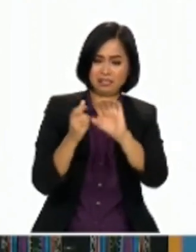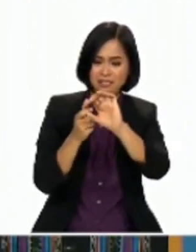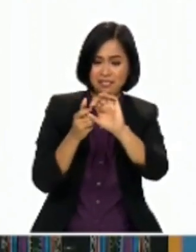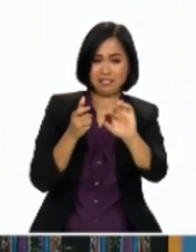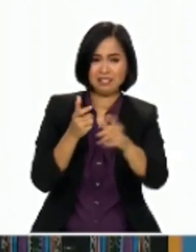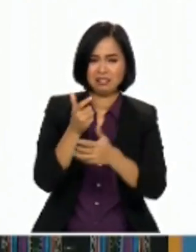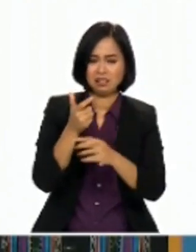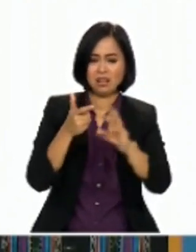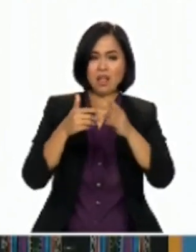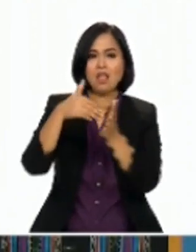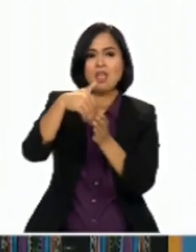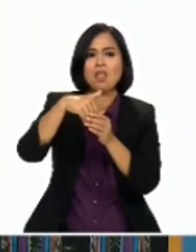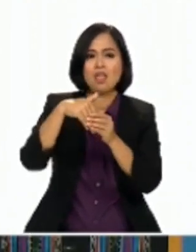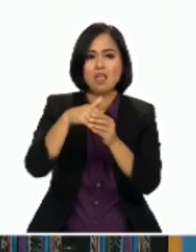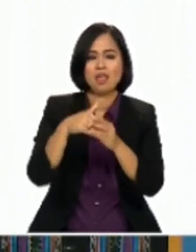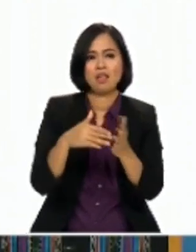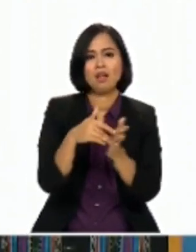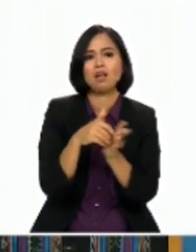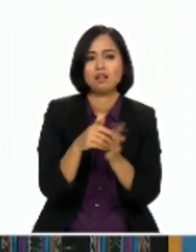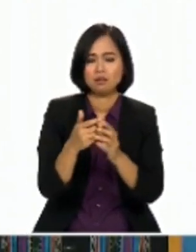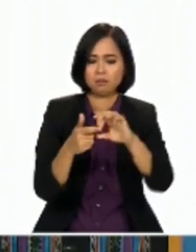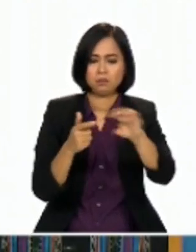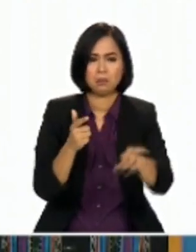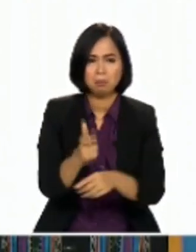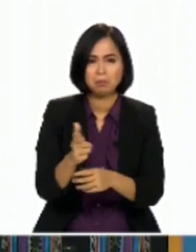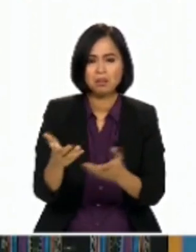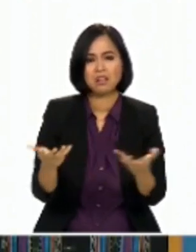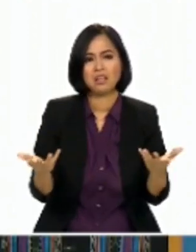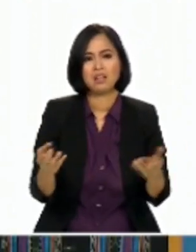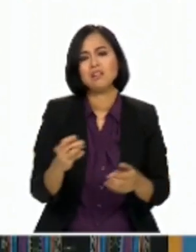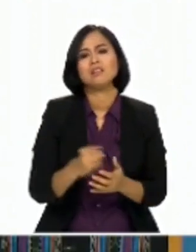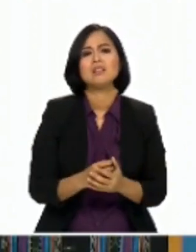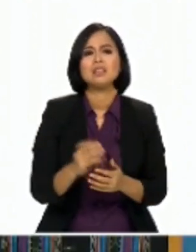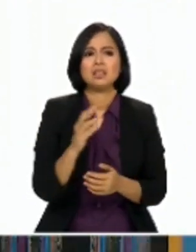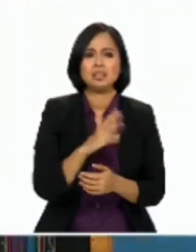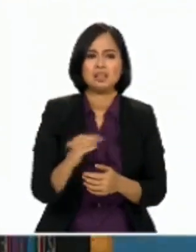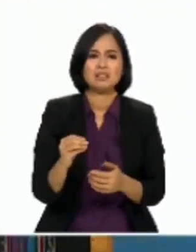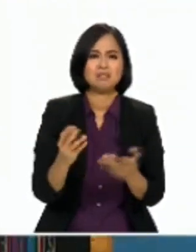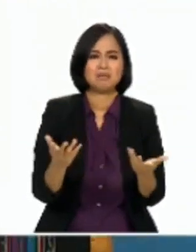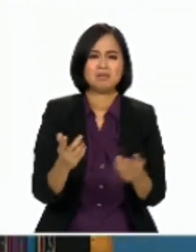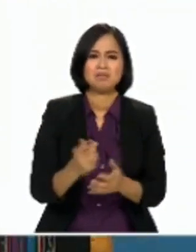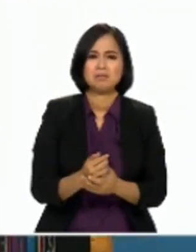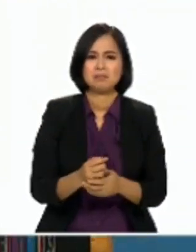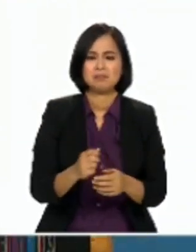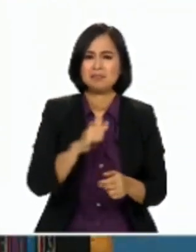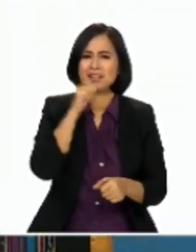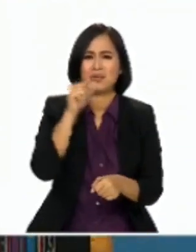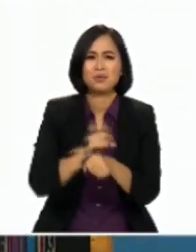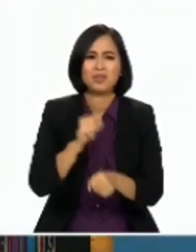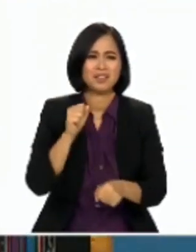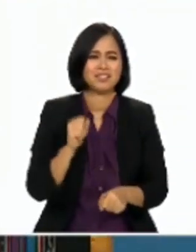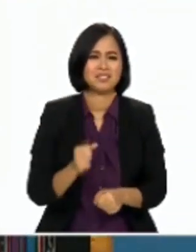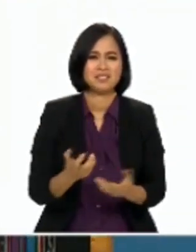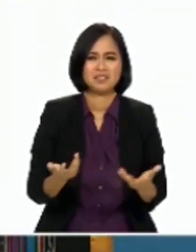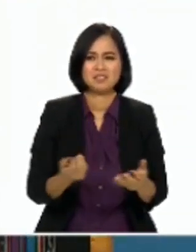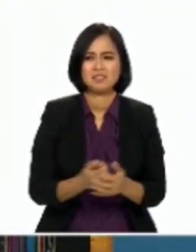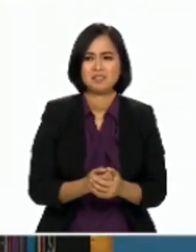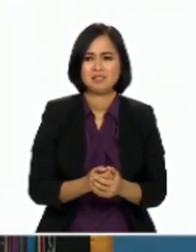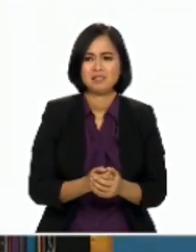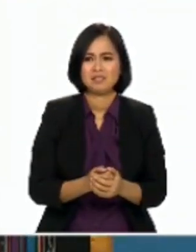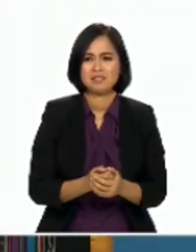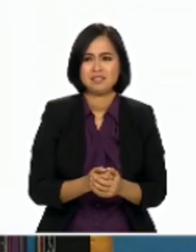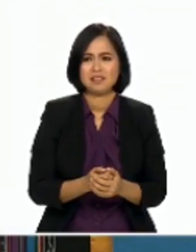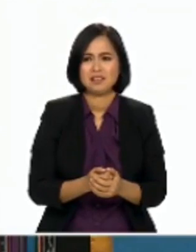become loose, and there are no more lands and means to push it into